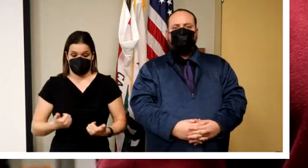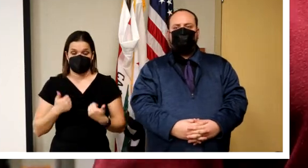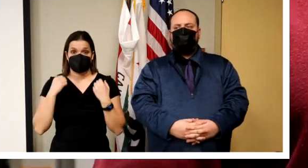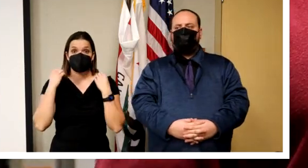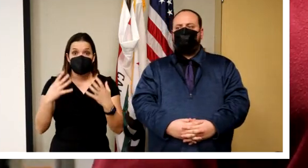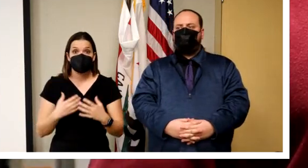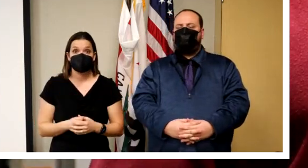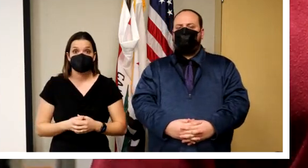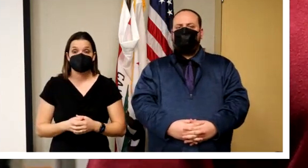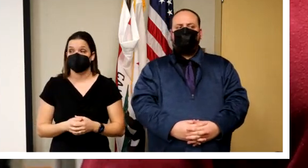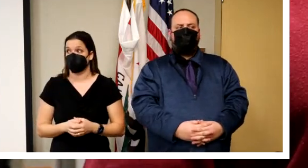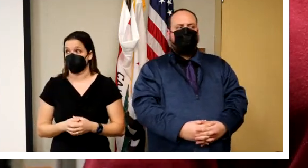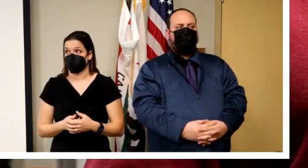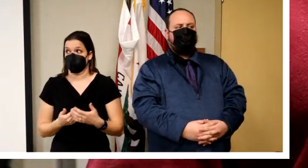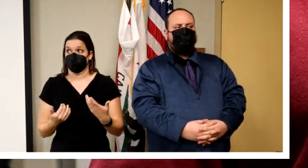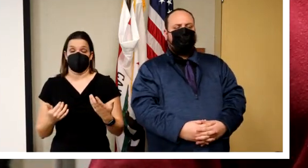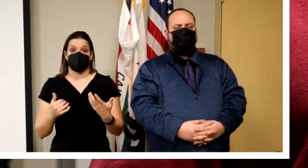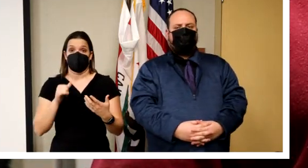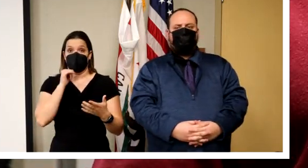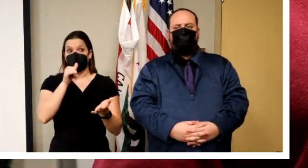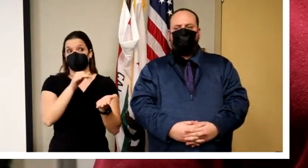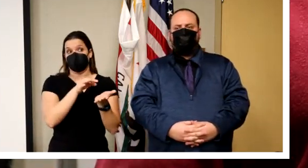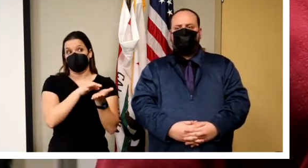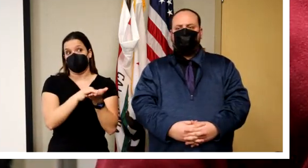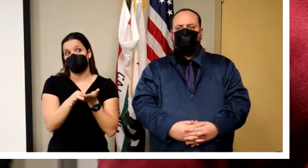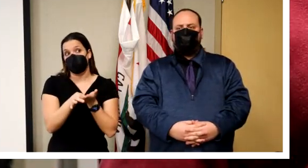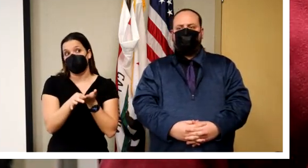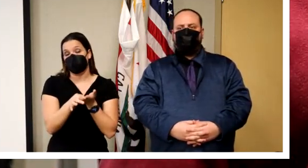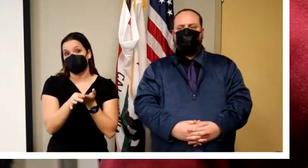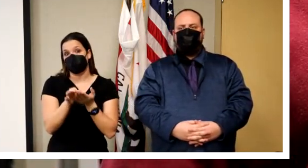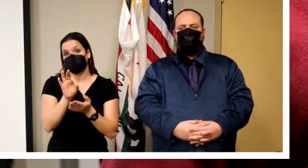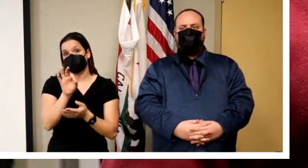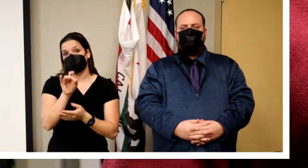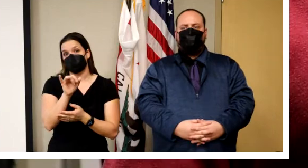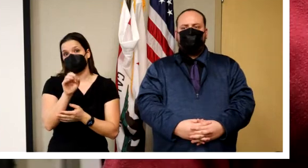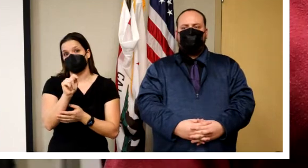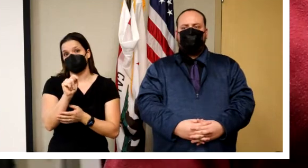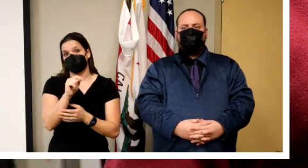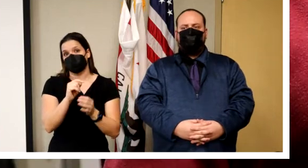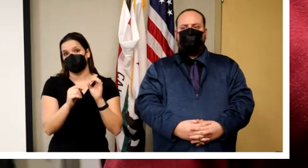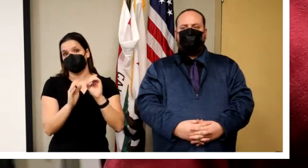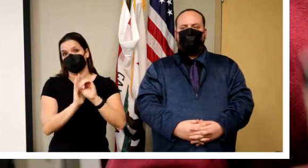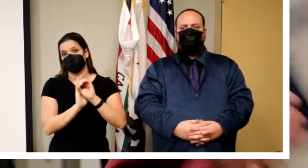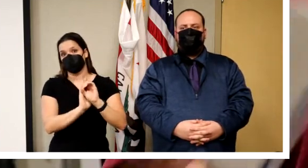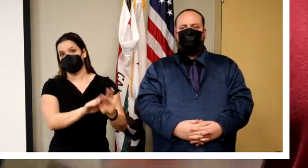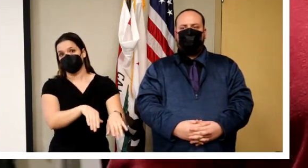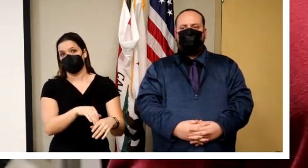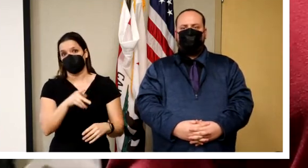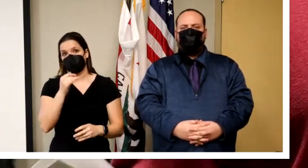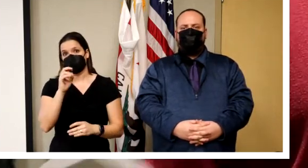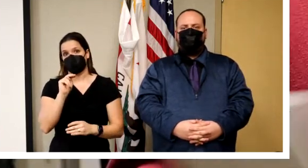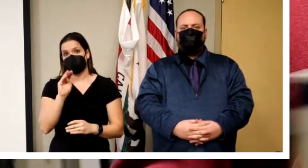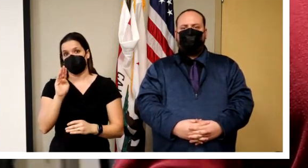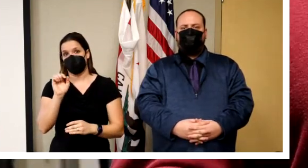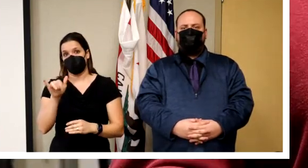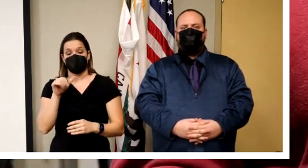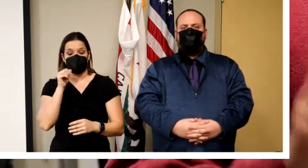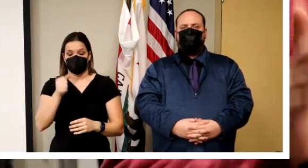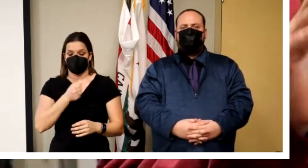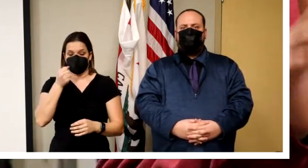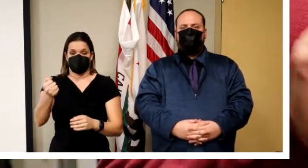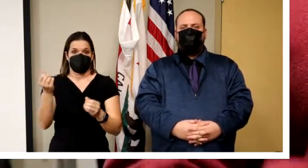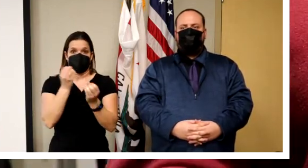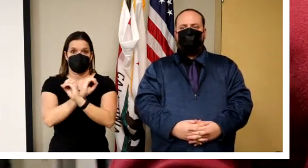all. So they really don't end up counting in redistricting purposes. They get zeroed out of Pelican Bay and they're not assigned anywhere. So